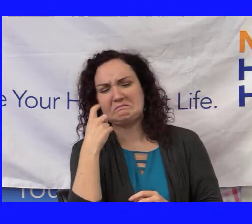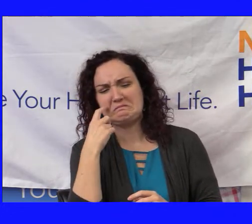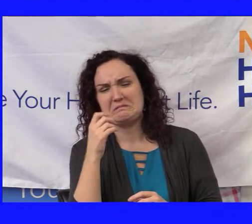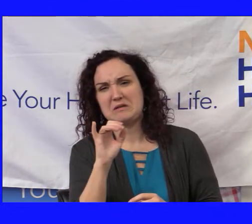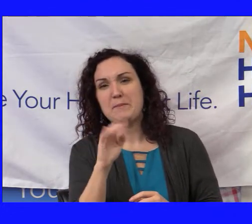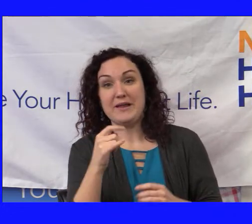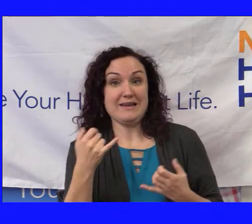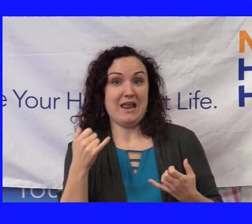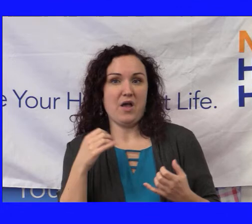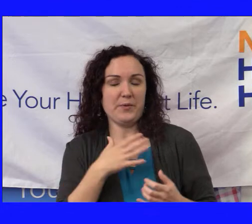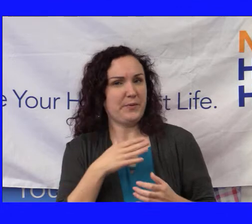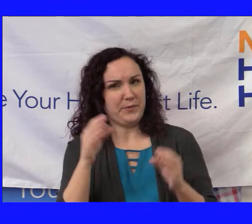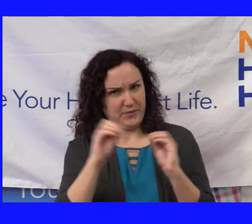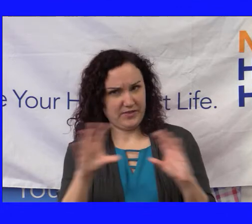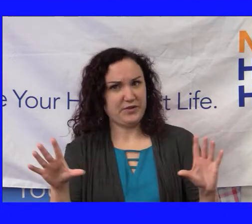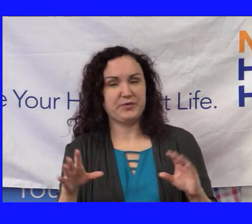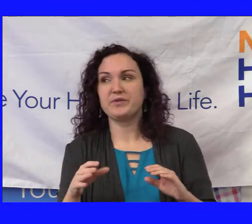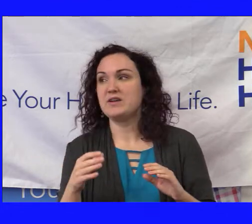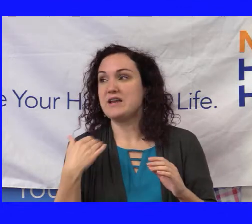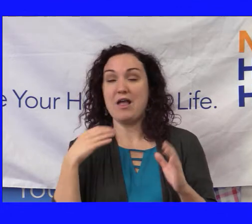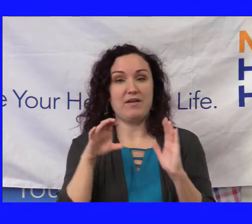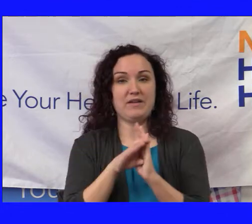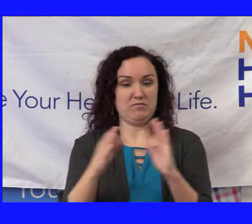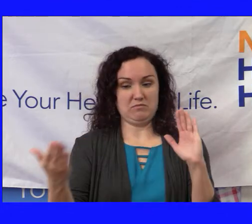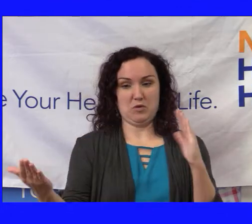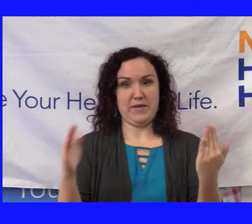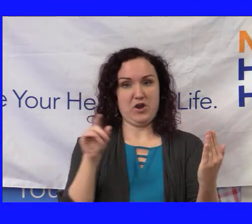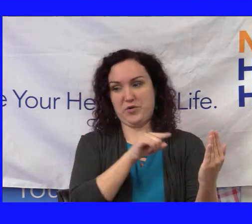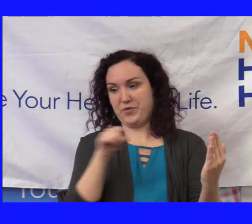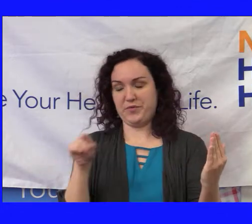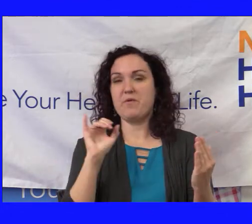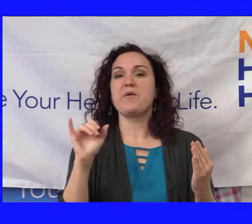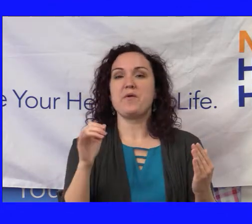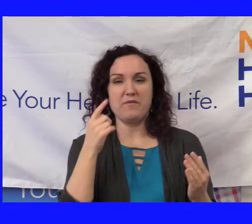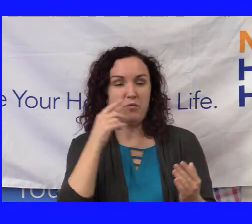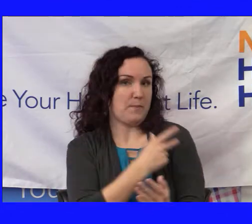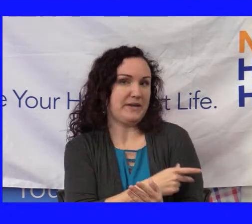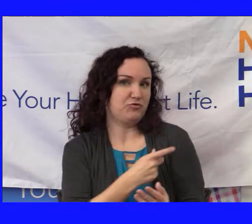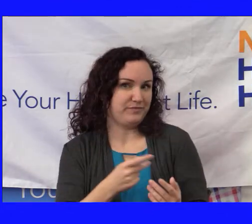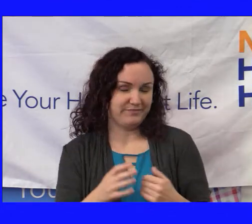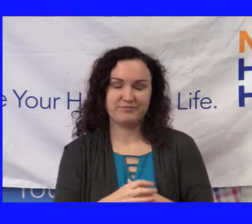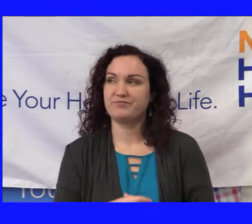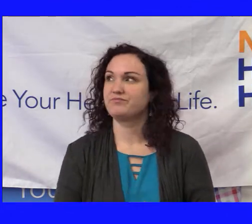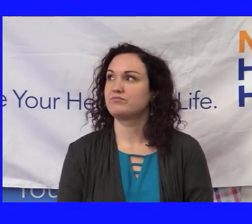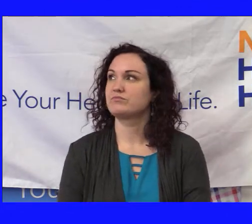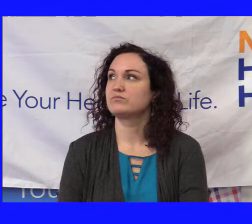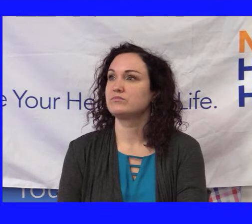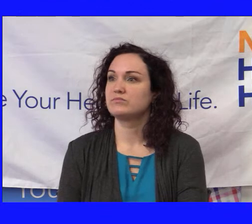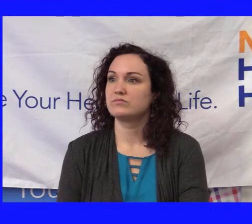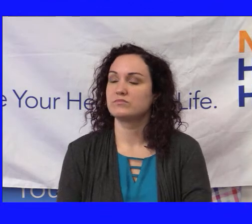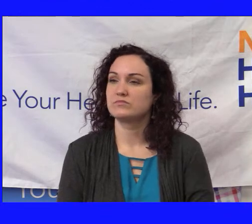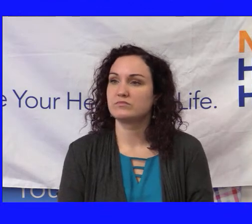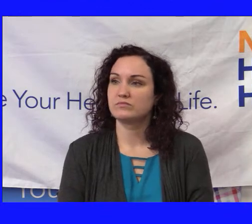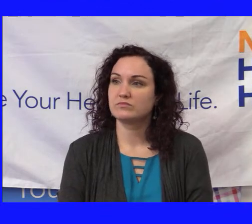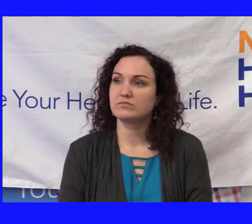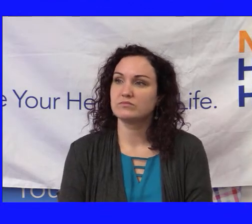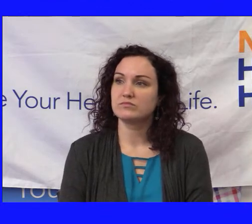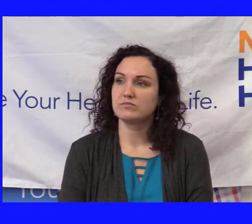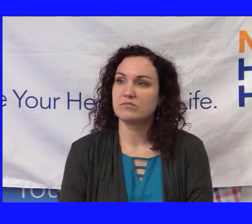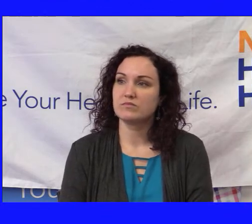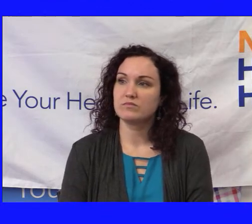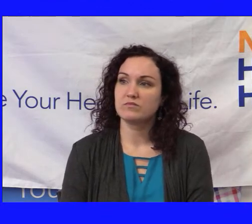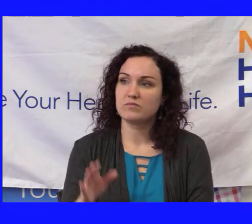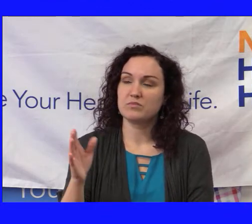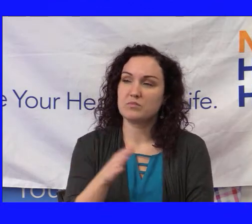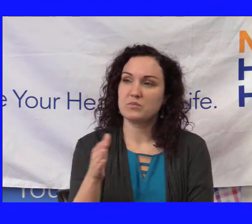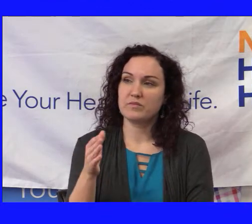attention that there is an image for comparison and similar of what's being done at this particular moment. So I would like